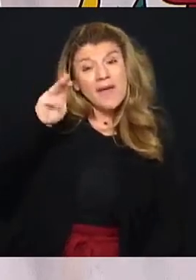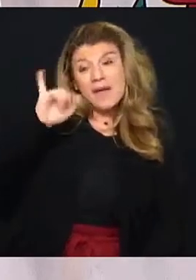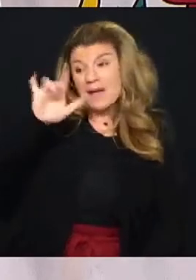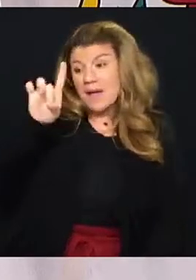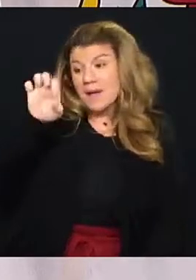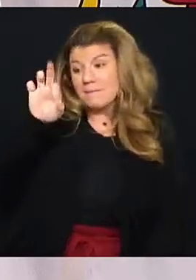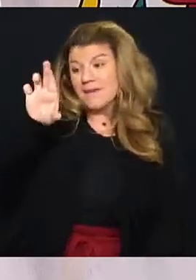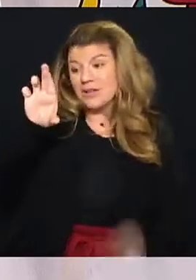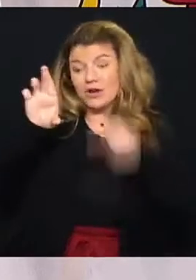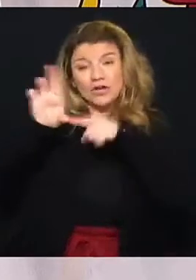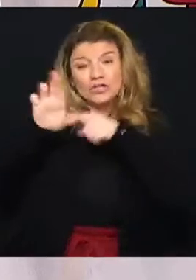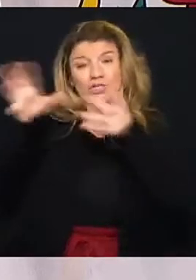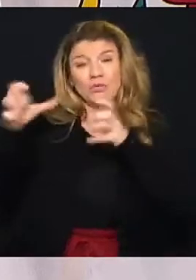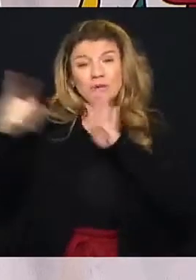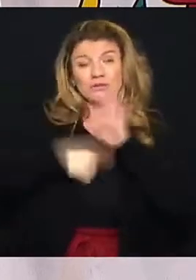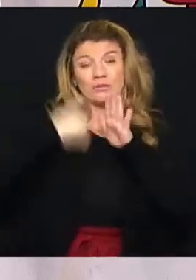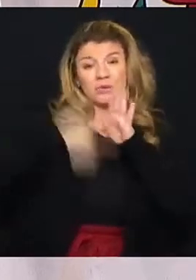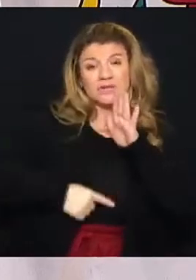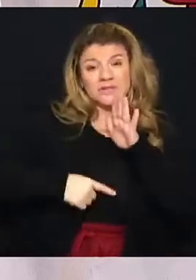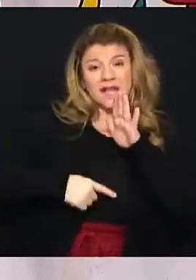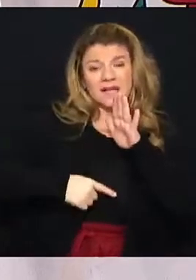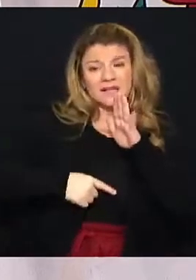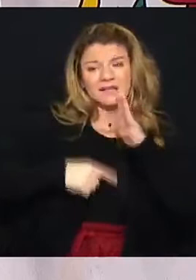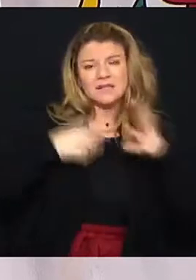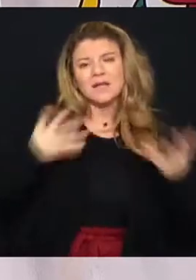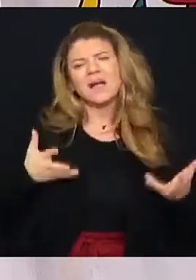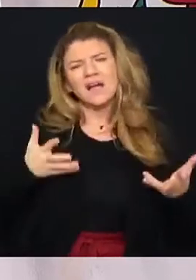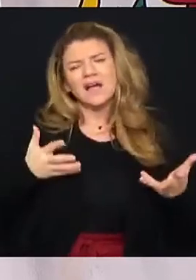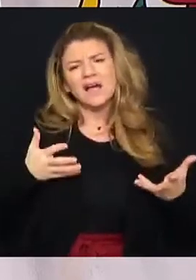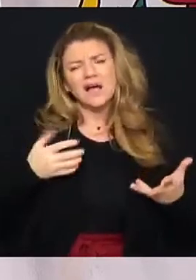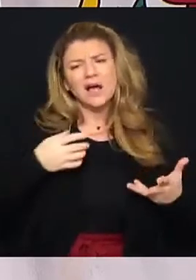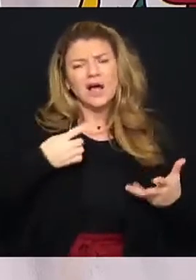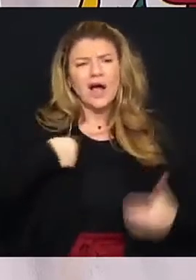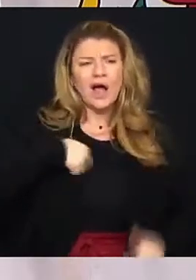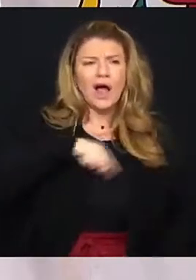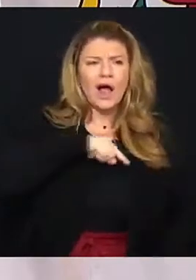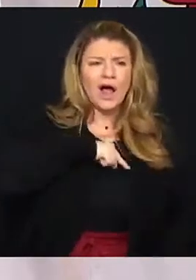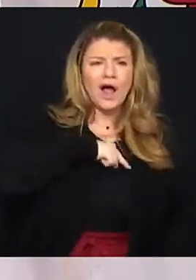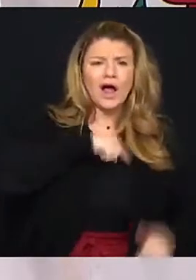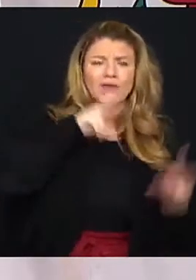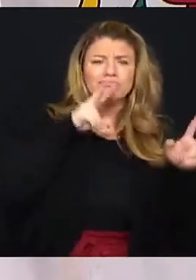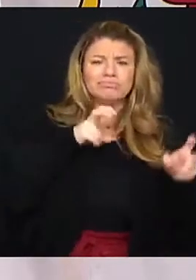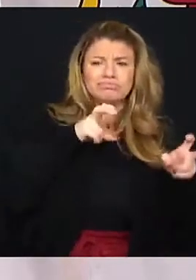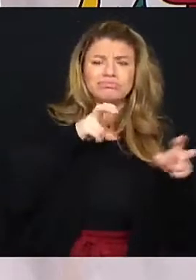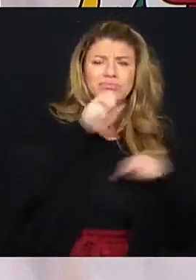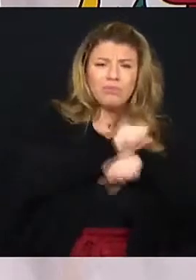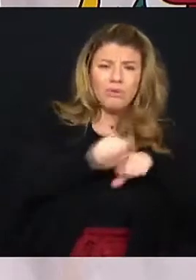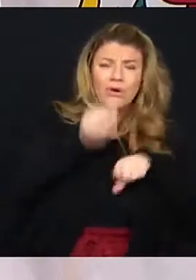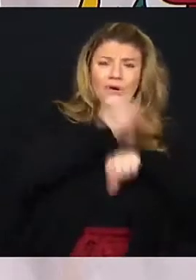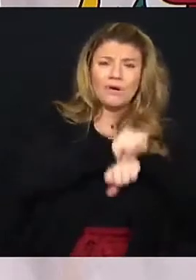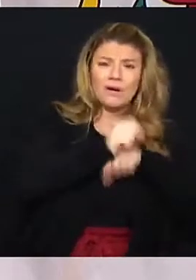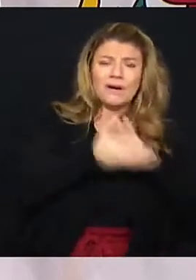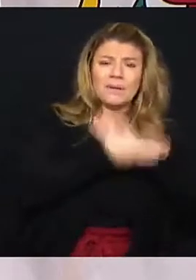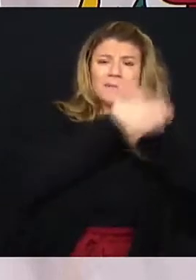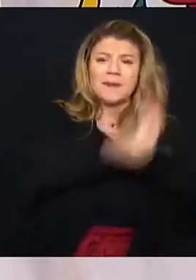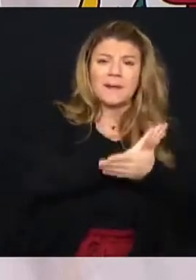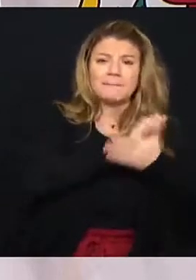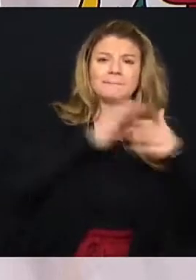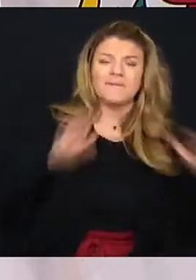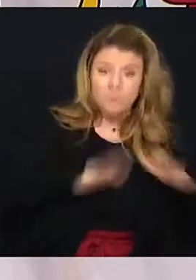We get dirty because we perform. We absolutely get dirt on our hands because we